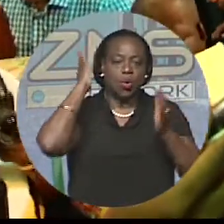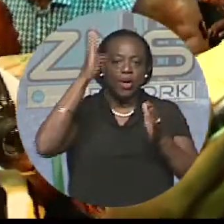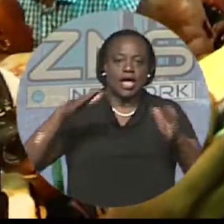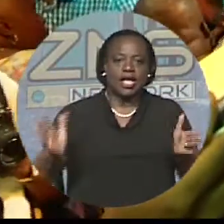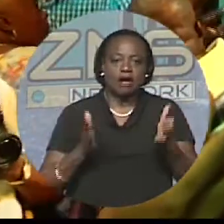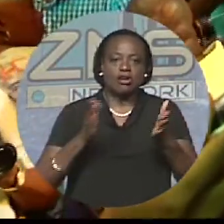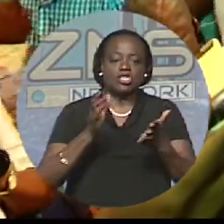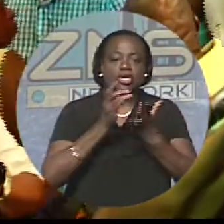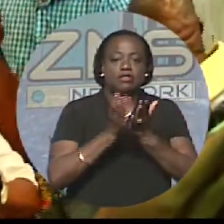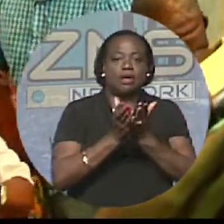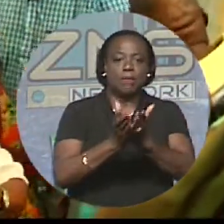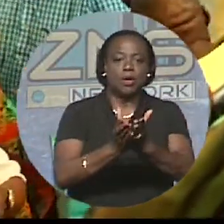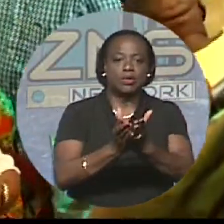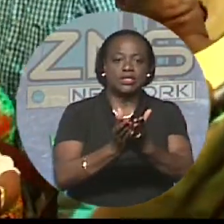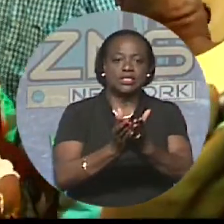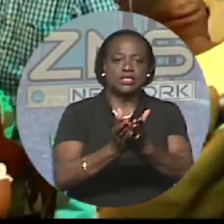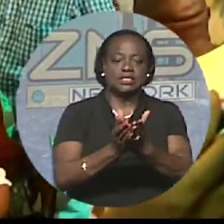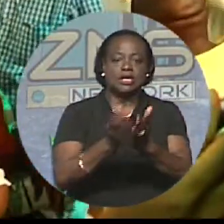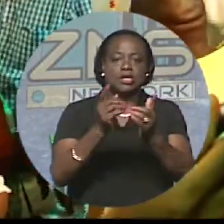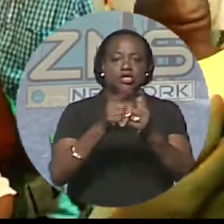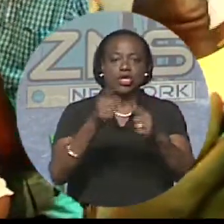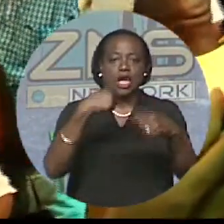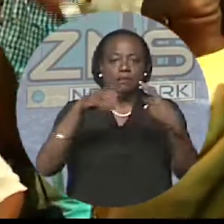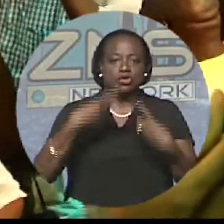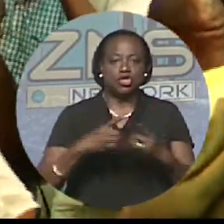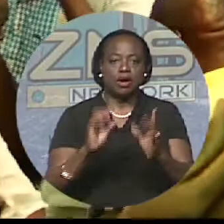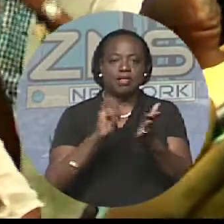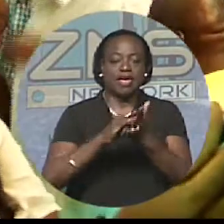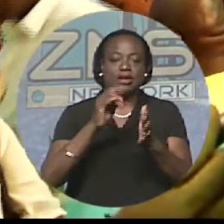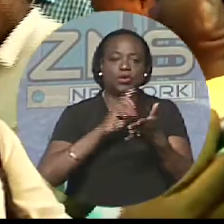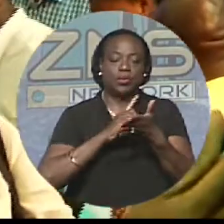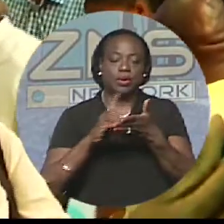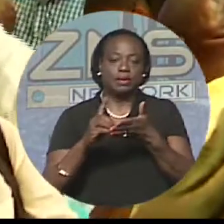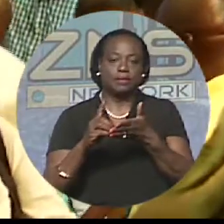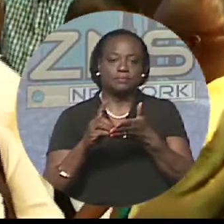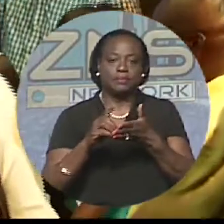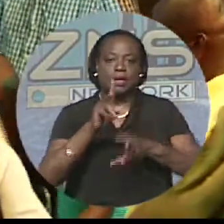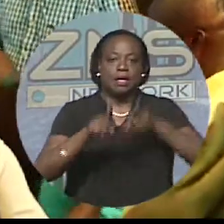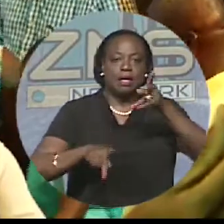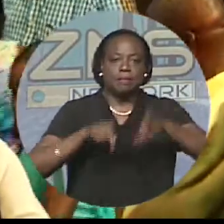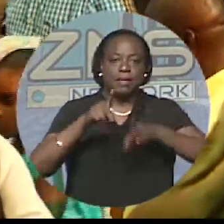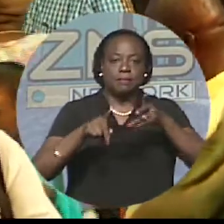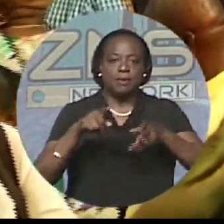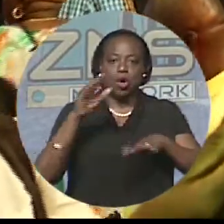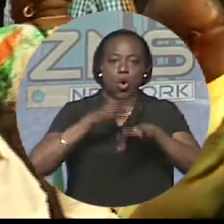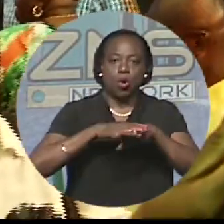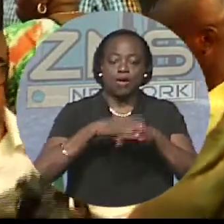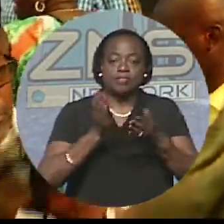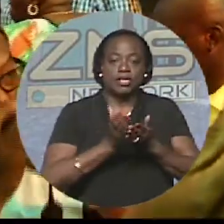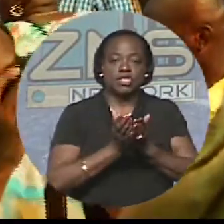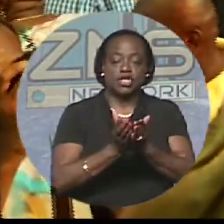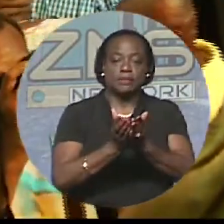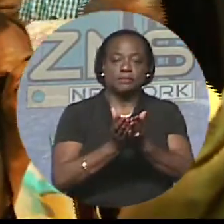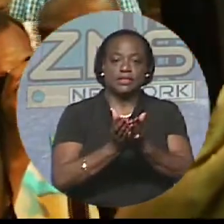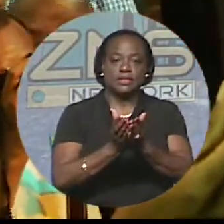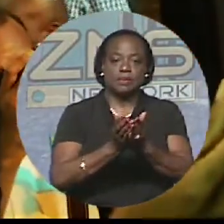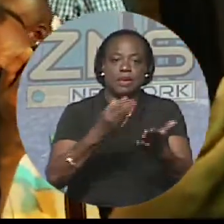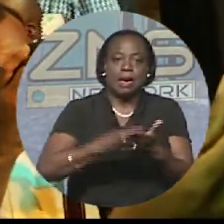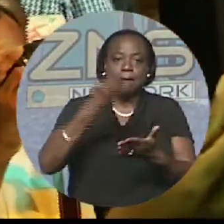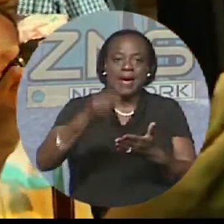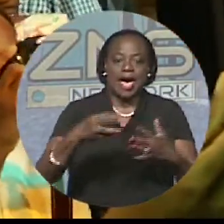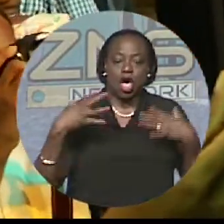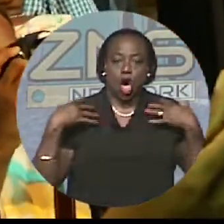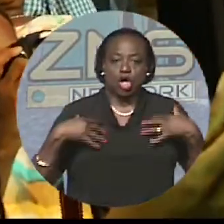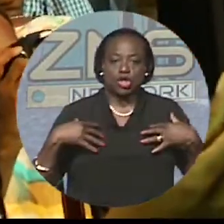to position themselves here during that week. People who will be on those cruise ships being able to buy